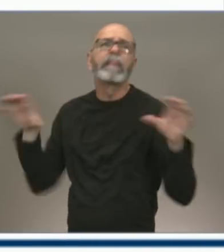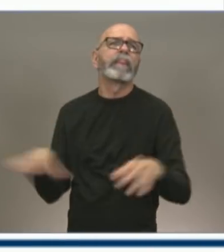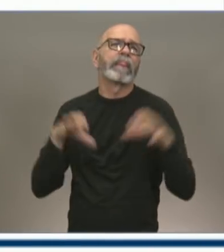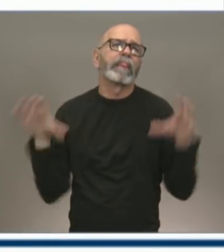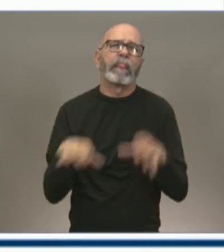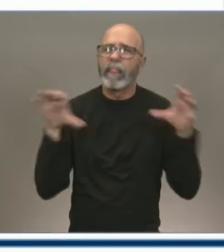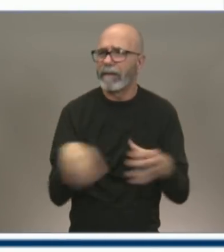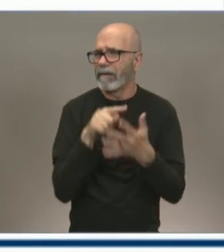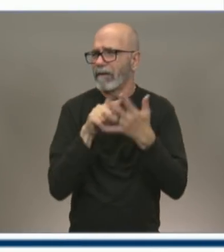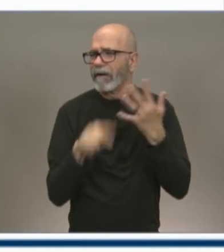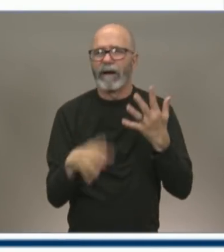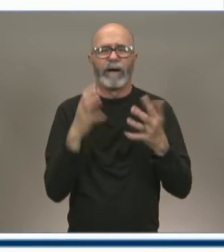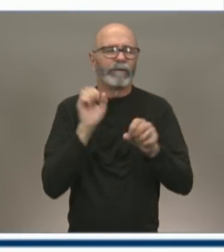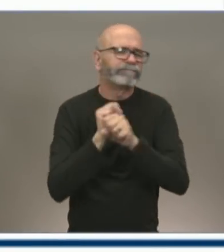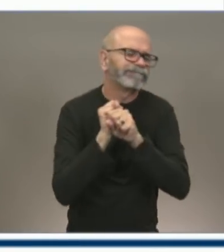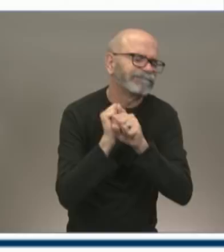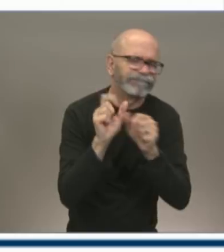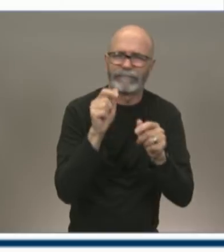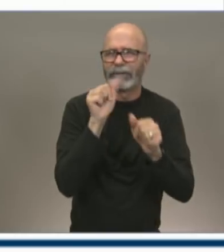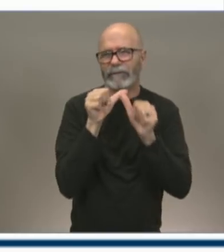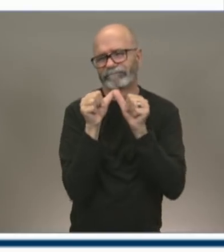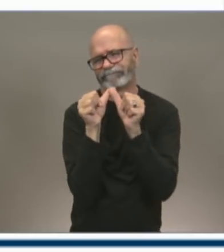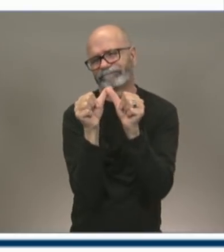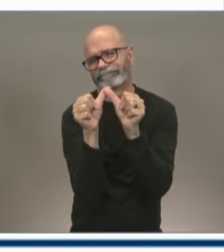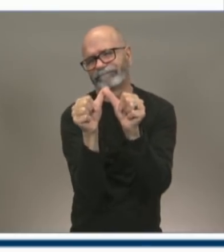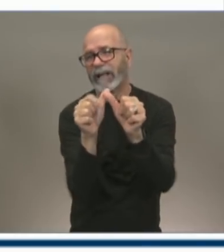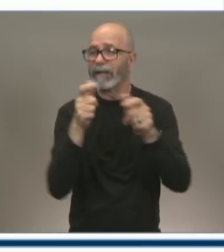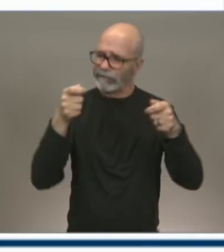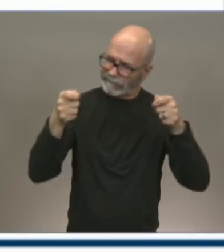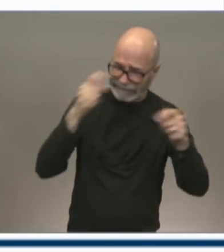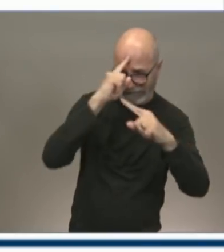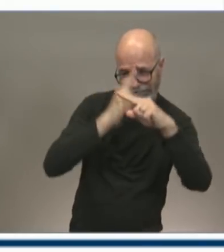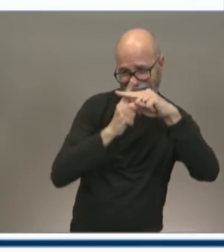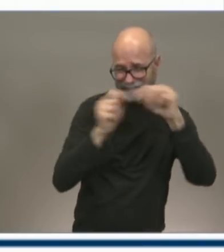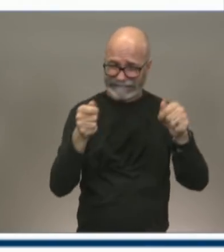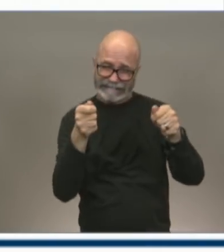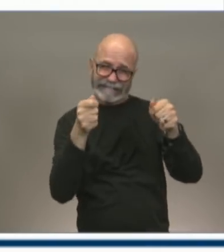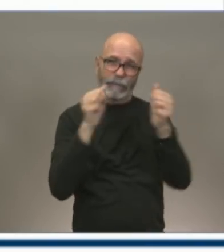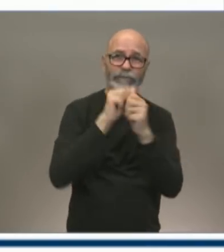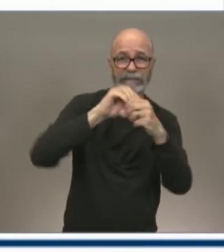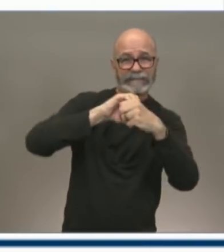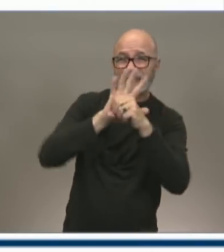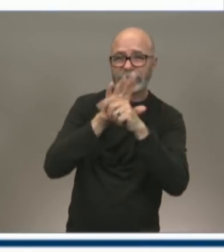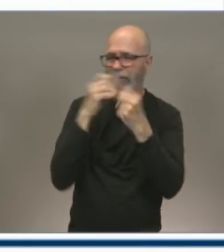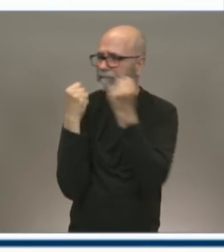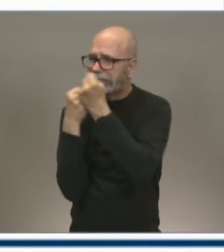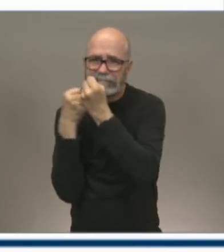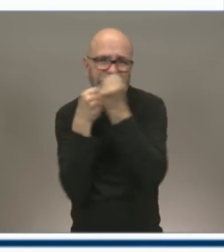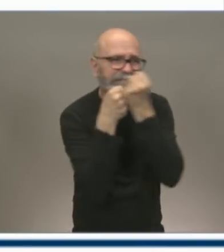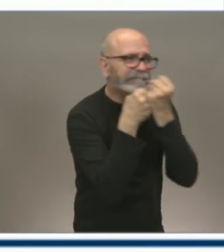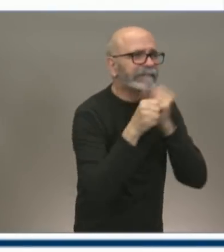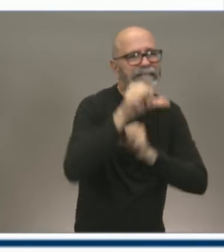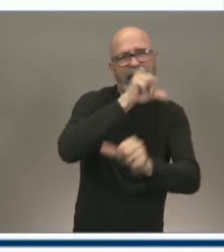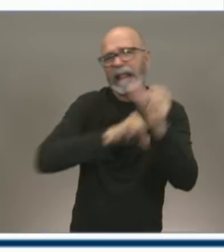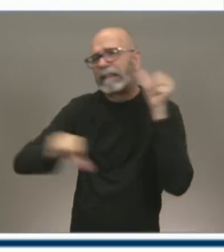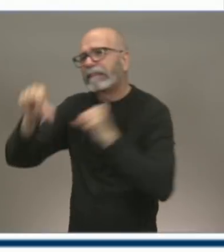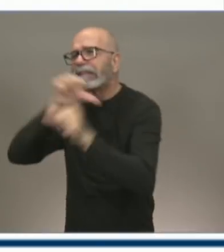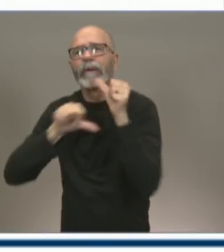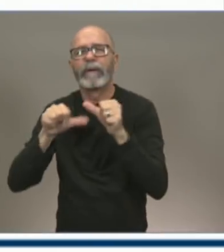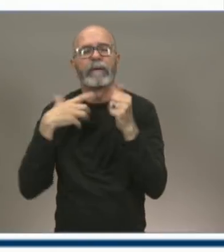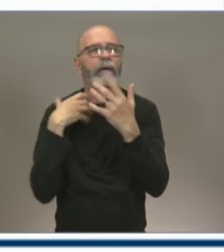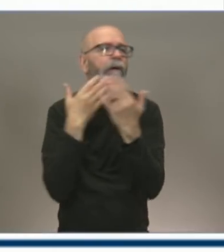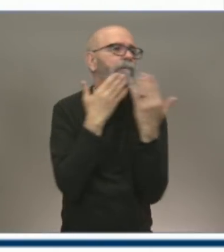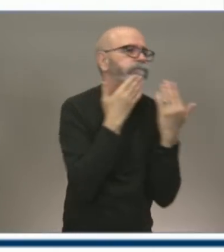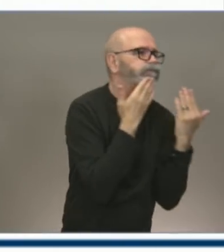to do to control COVID and support one another. And I want to thank you all